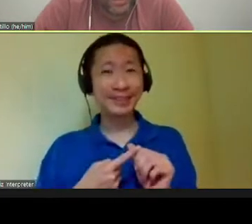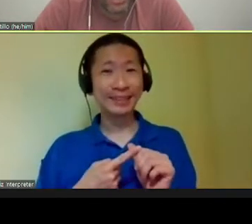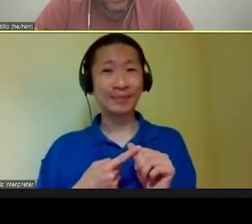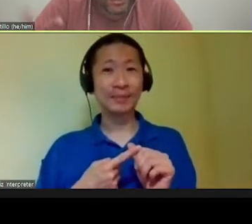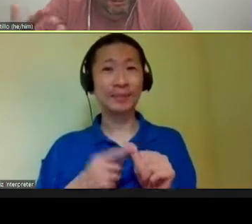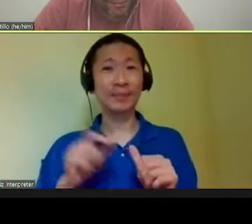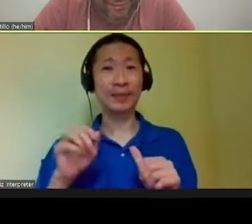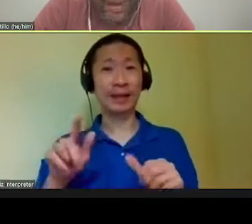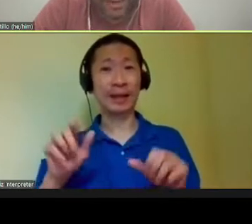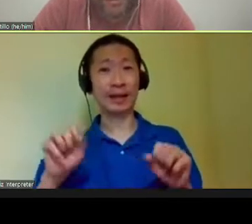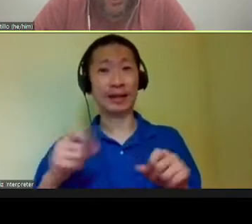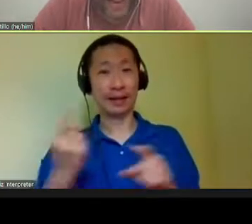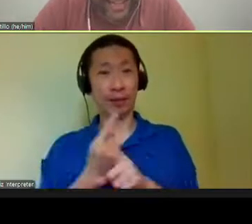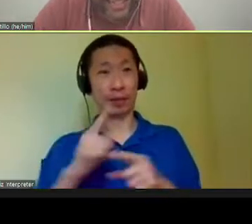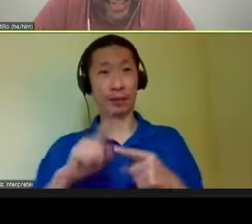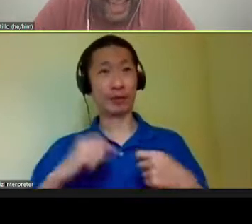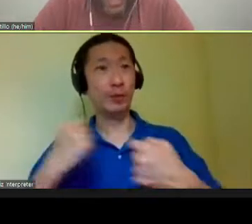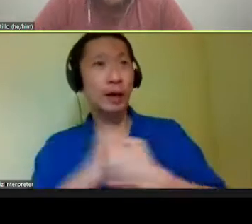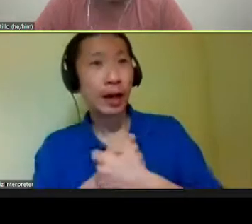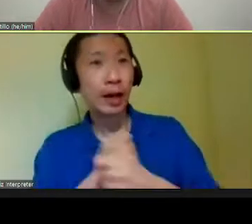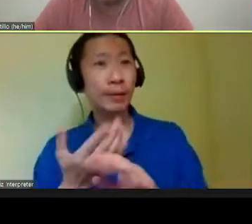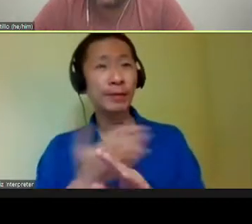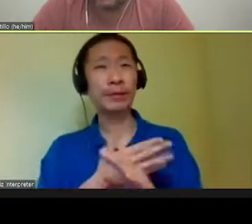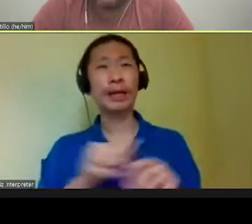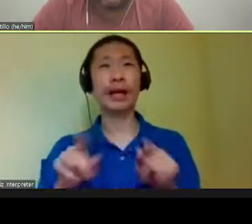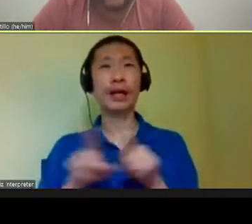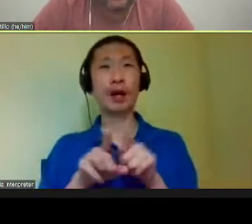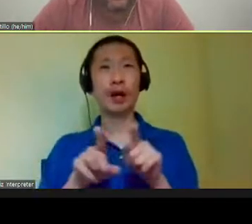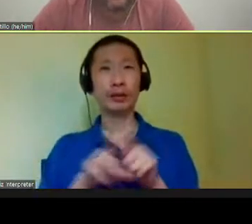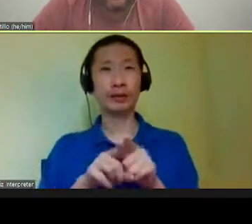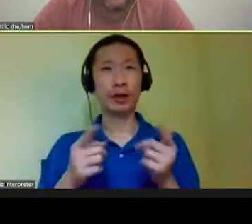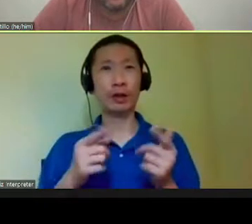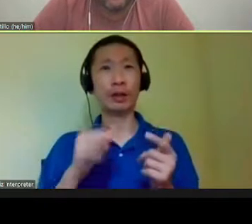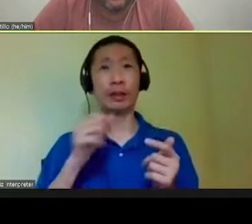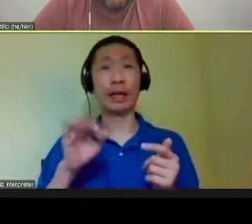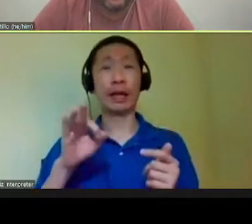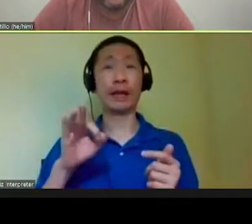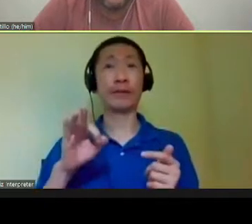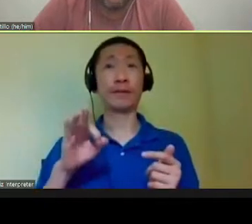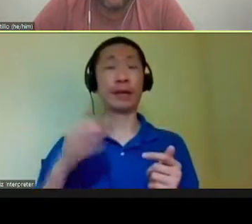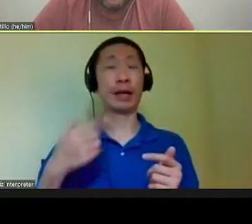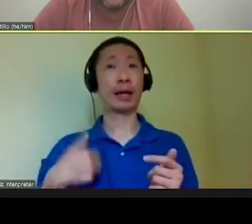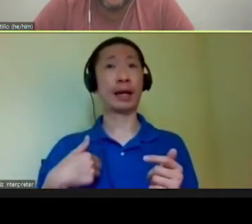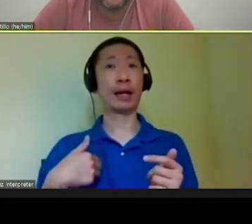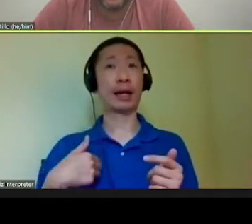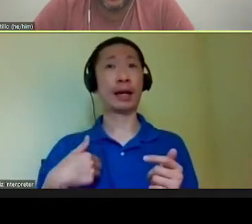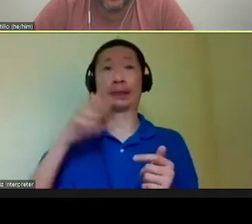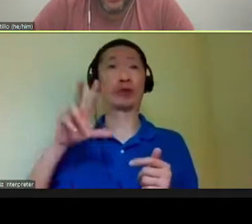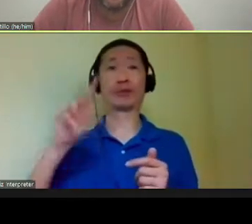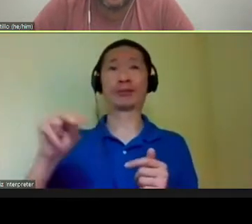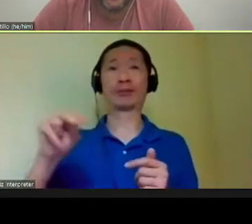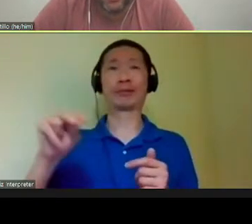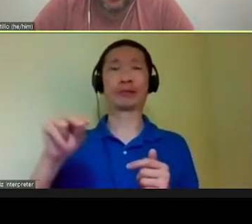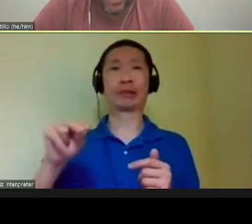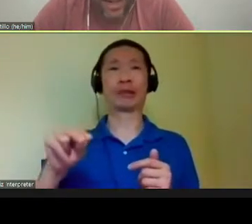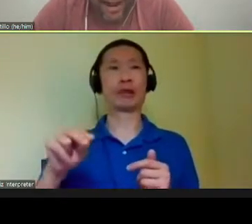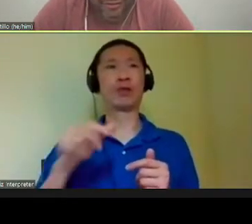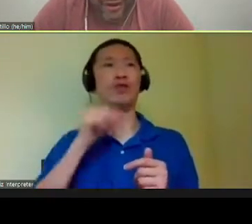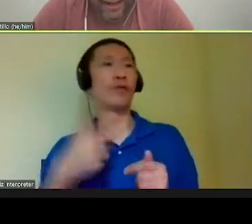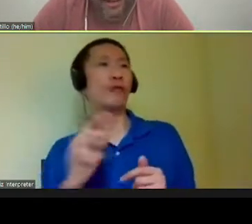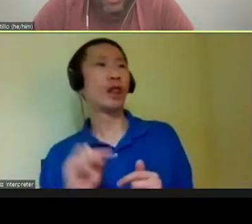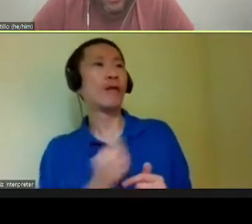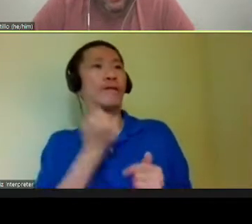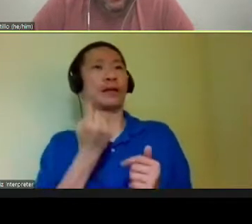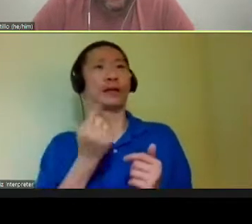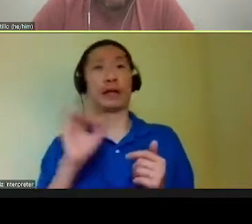if a hug is appropriate beforehand, and also aren't offended in the event that someone says no, not now,